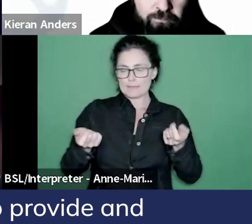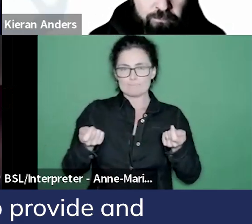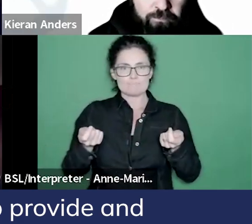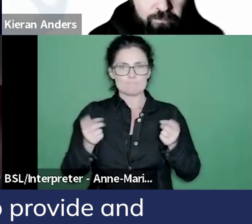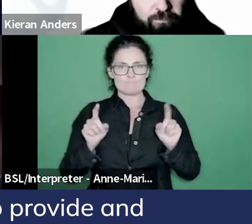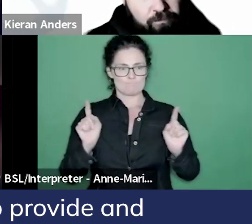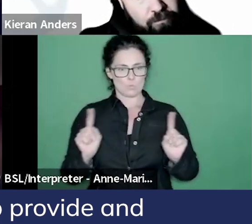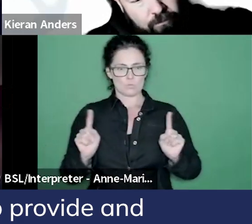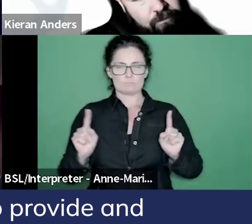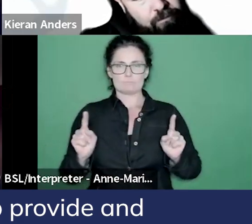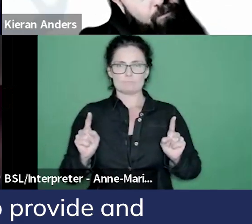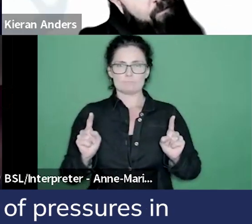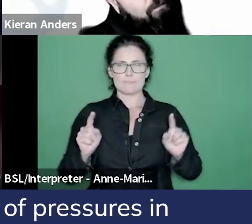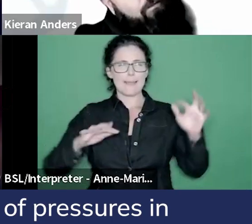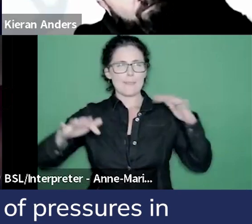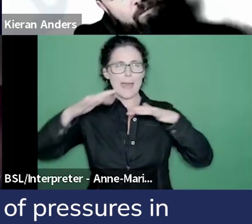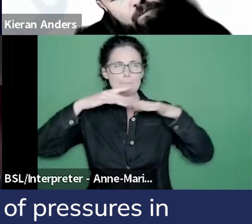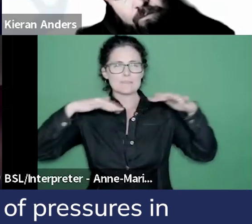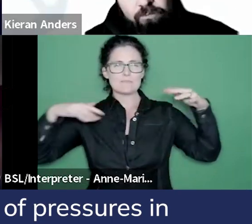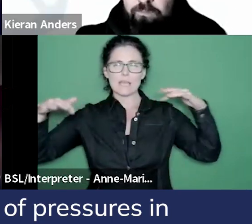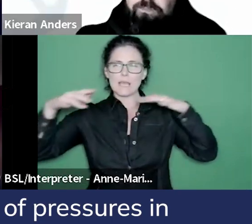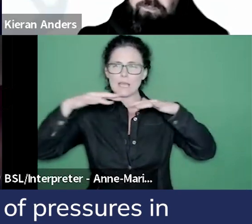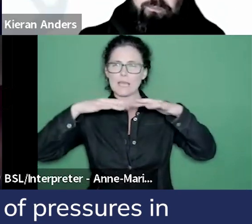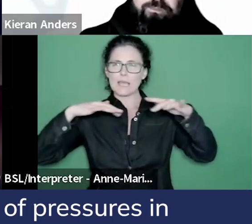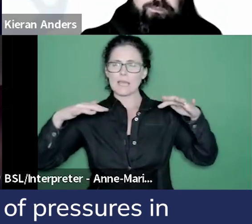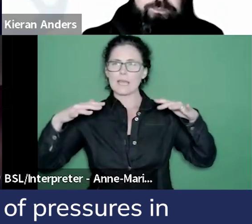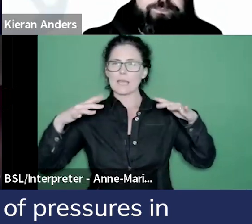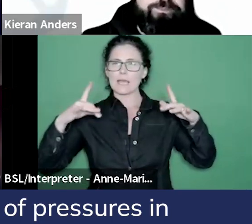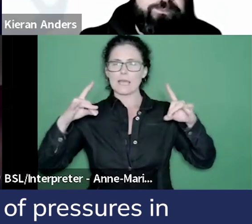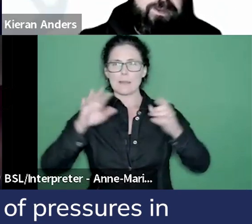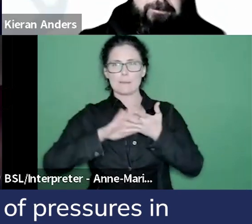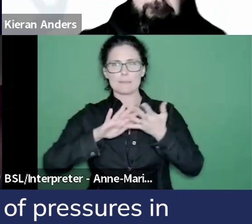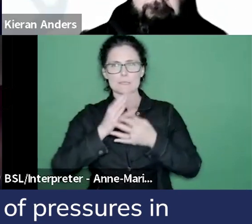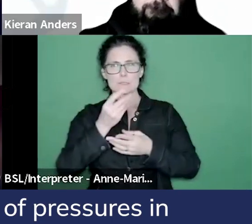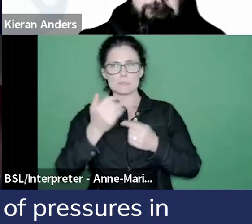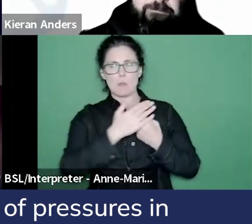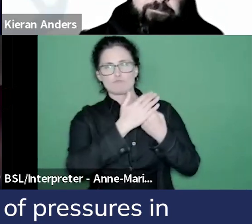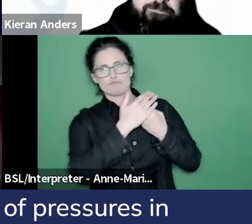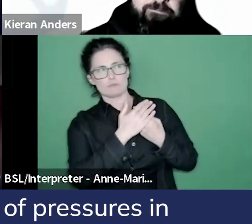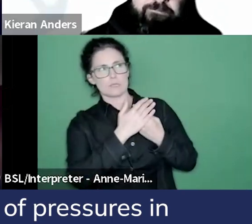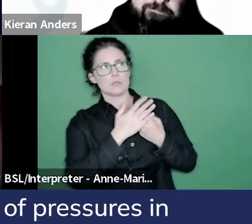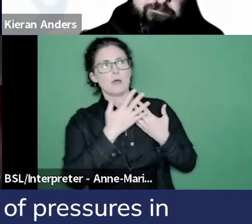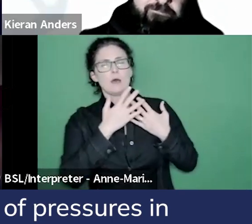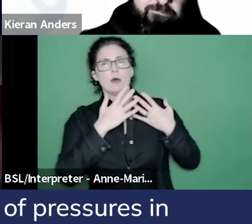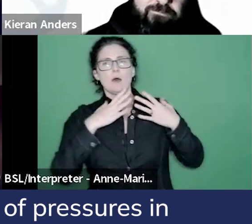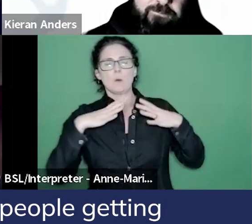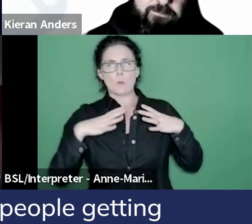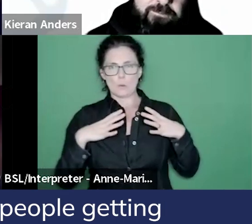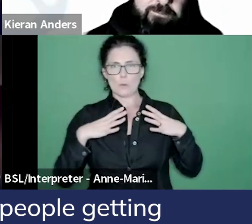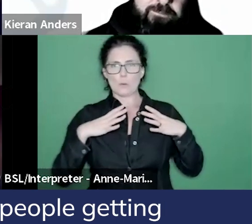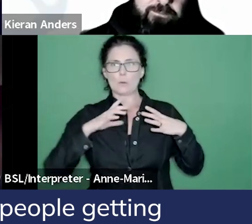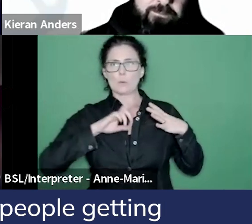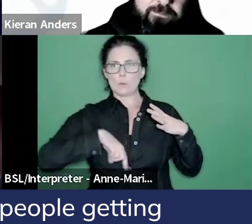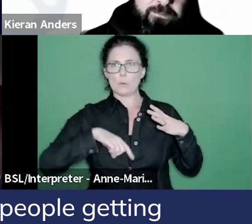of atmosphere, if you like, to combat some of these sort of pressures in society,